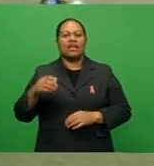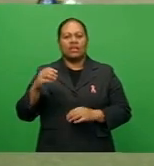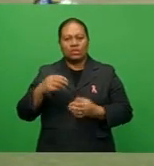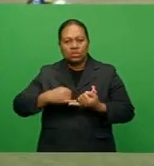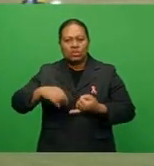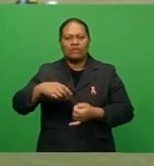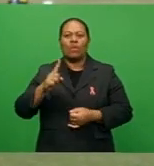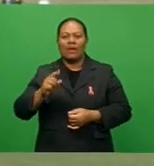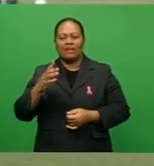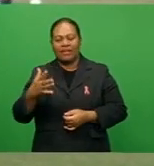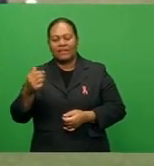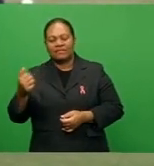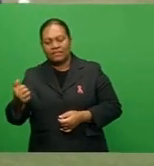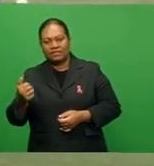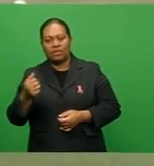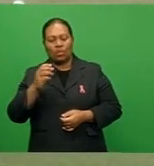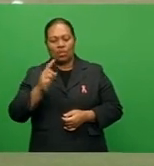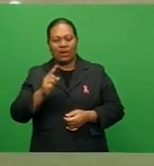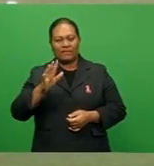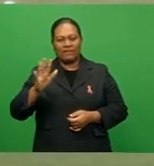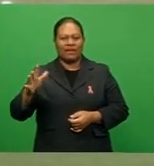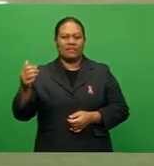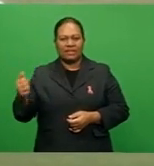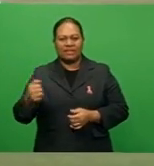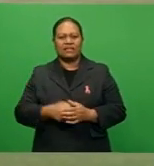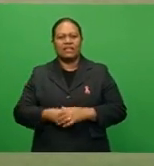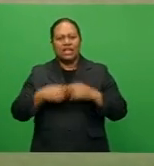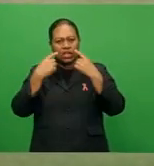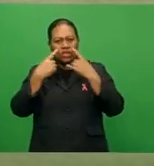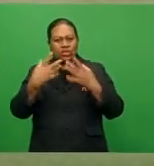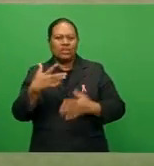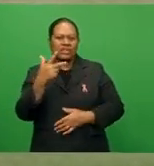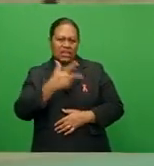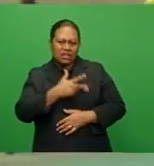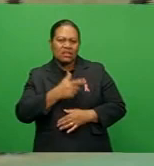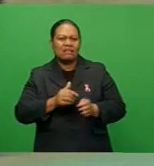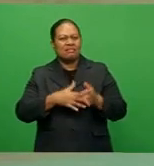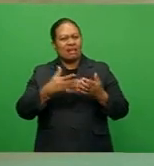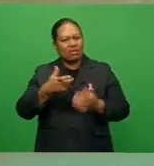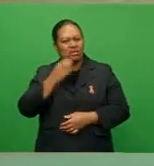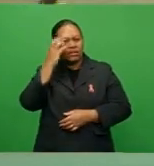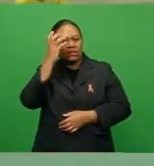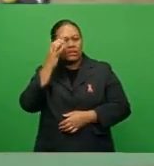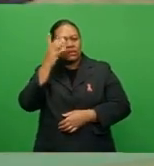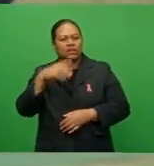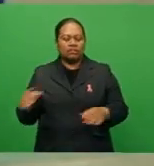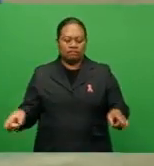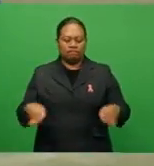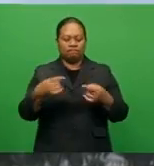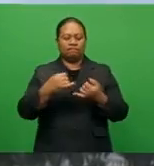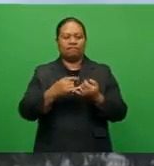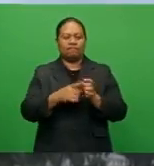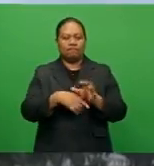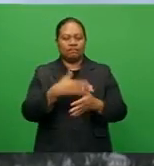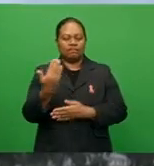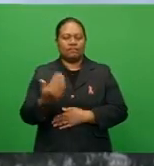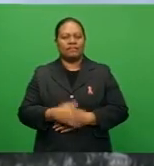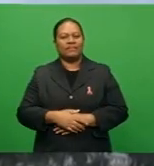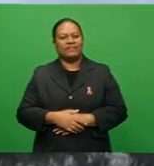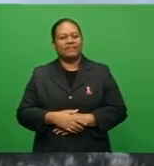for 6. Suva coach Daniela Noulivo says injury is a concern heading into the finals on Saturday. We